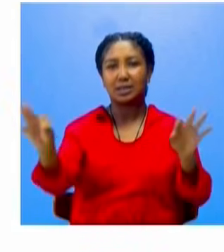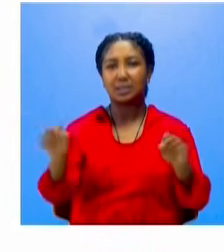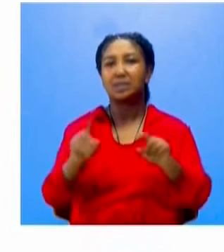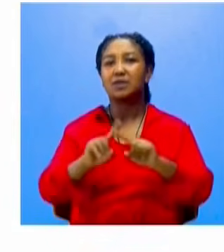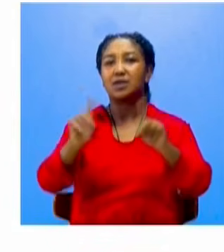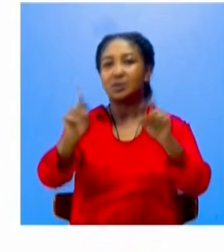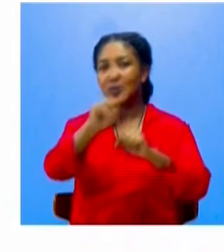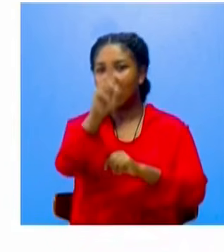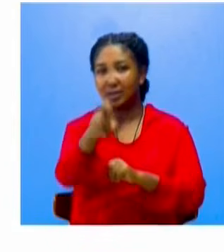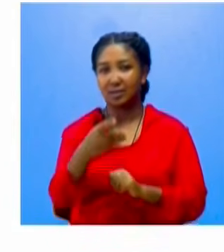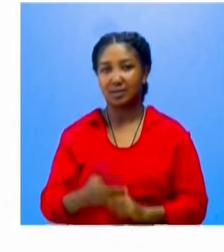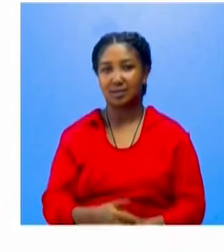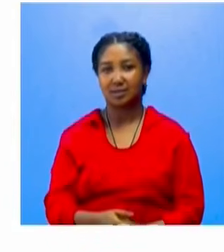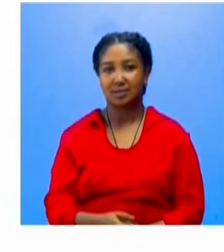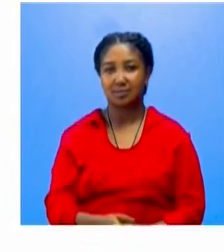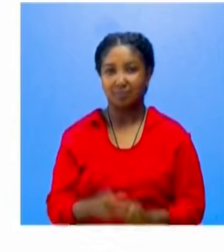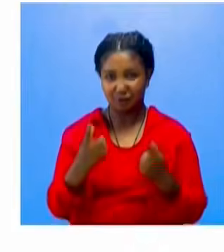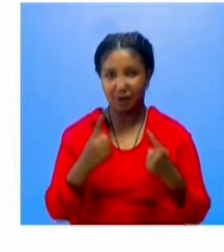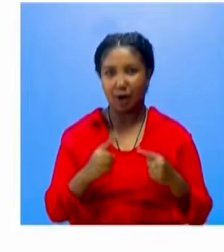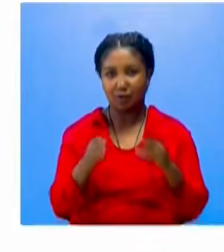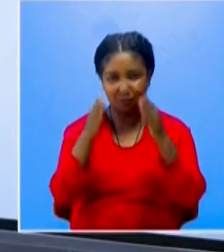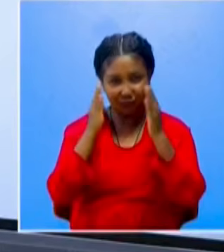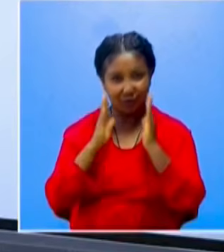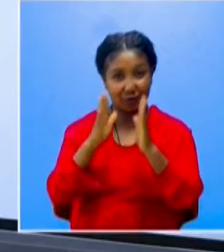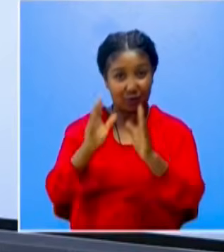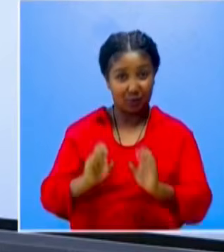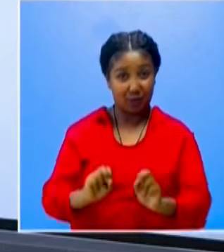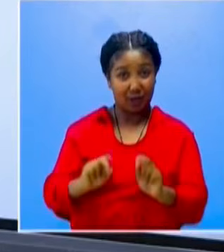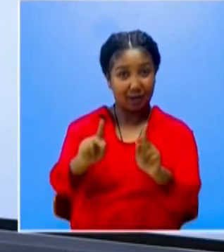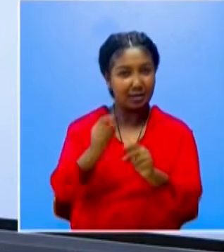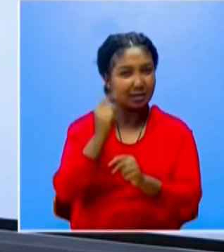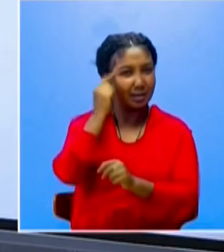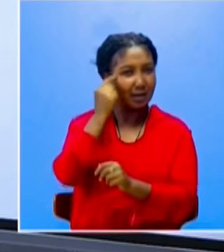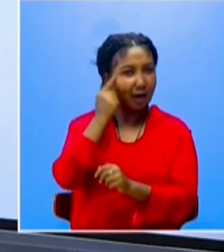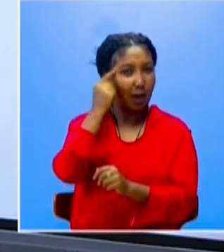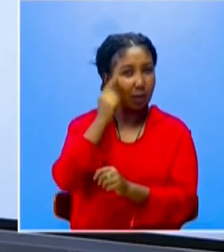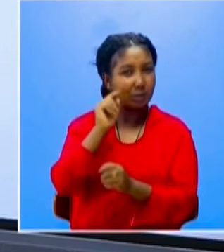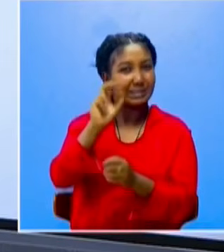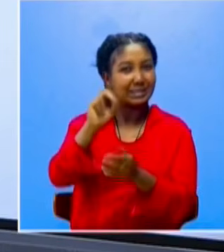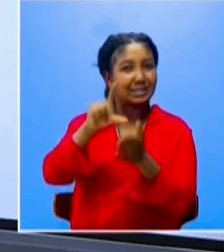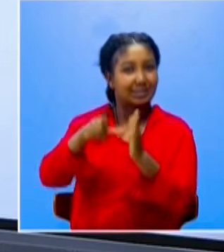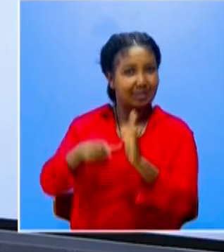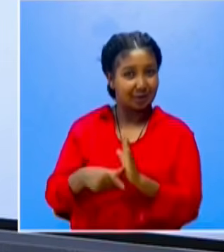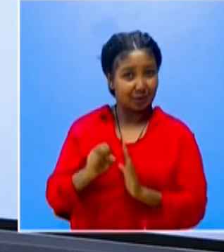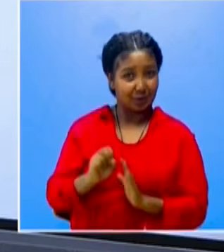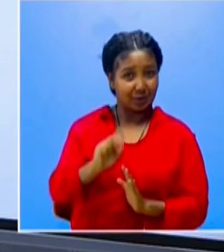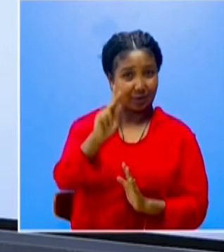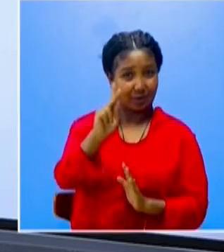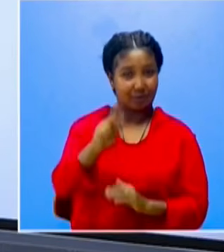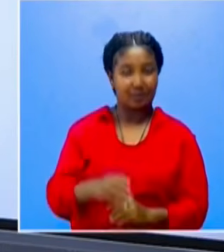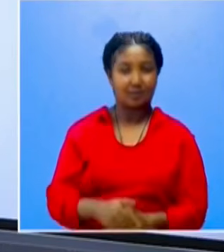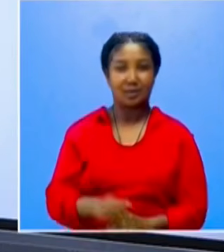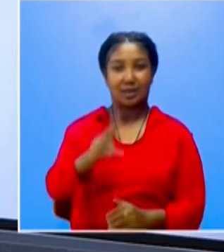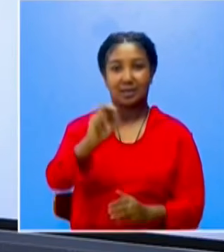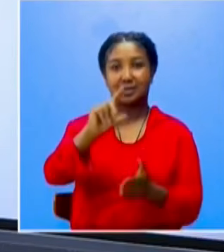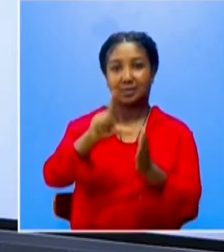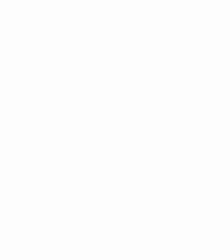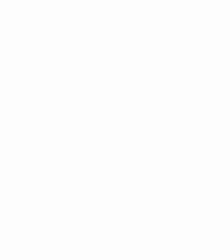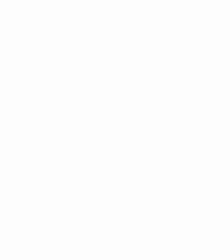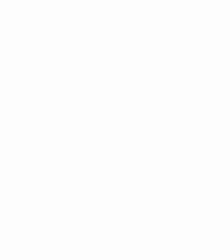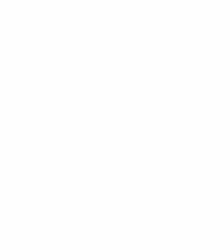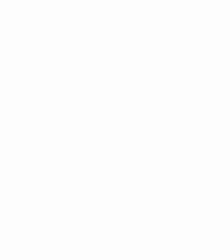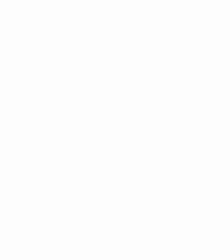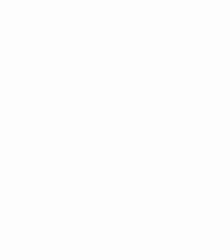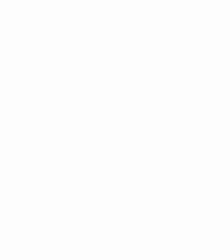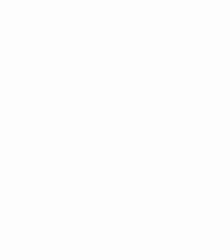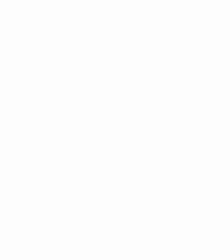sentences? Try to focus. Think about it for 30 seconds, okay? 30 seconds.